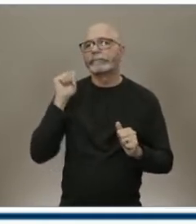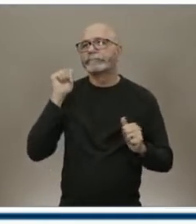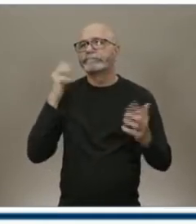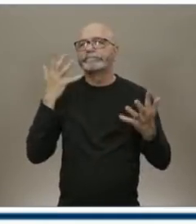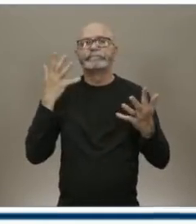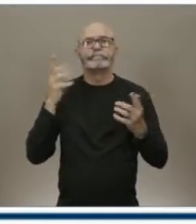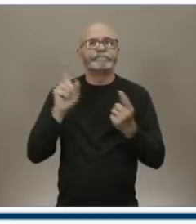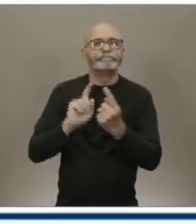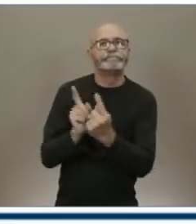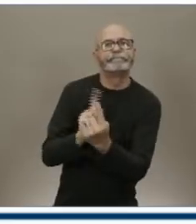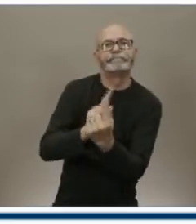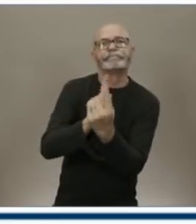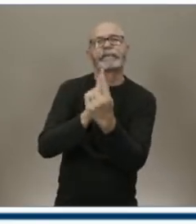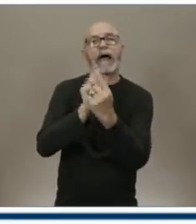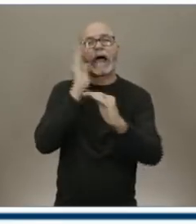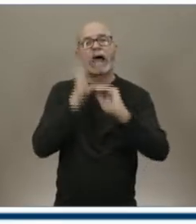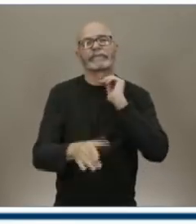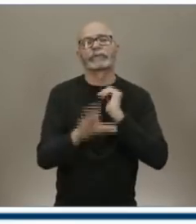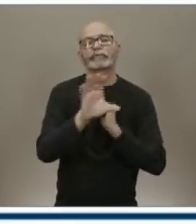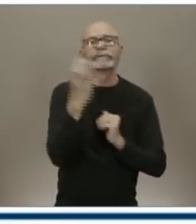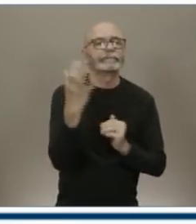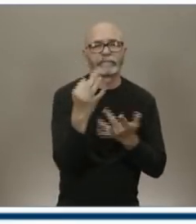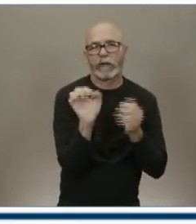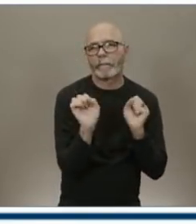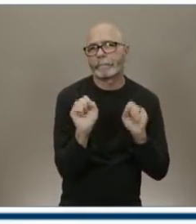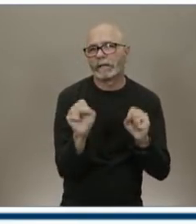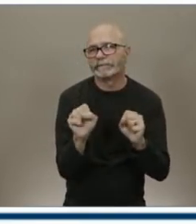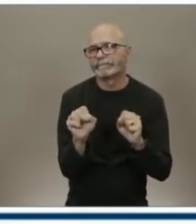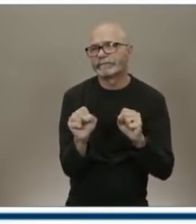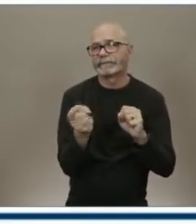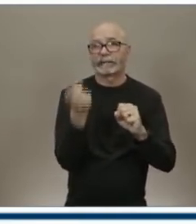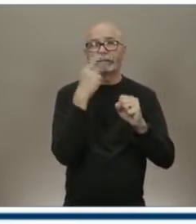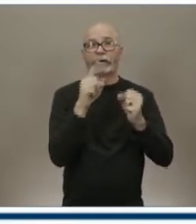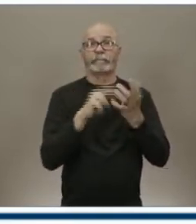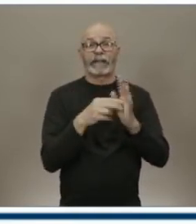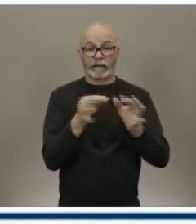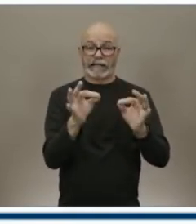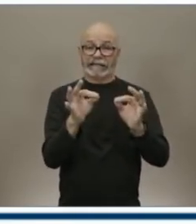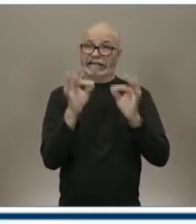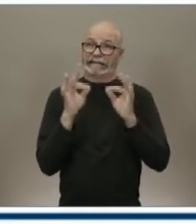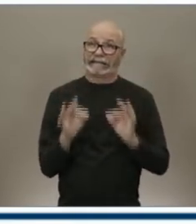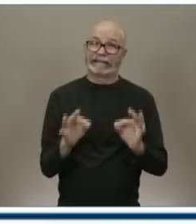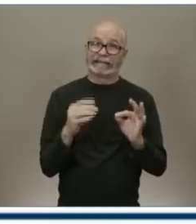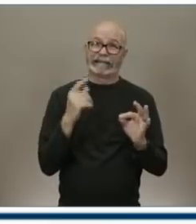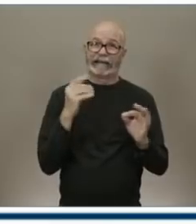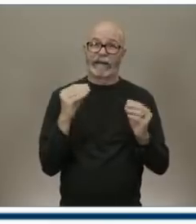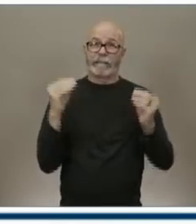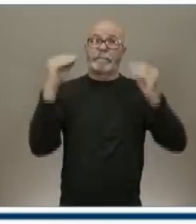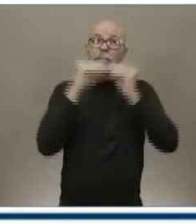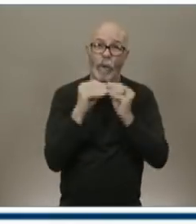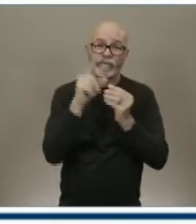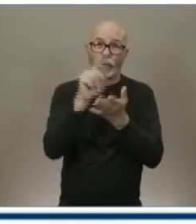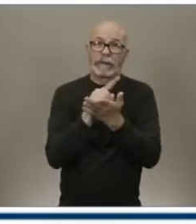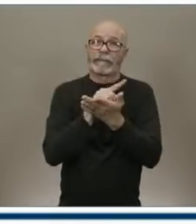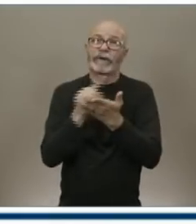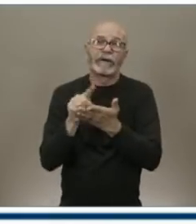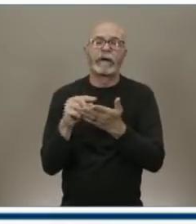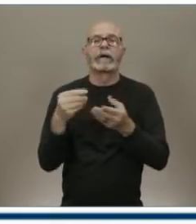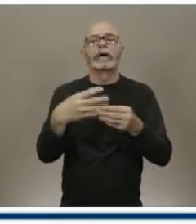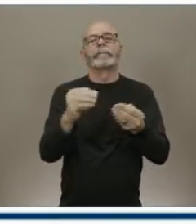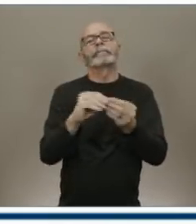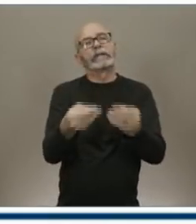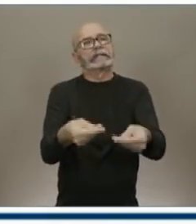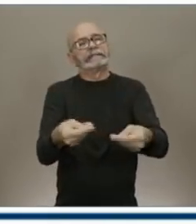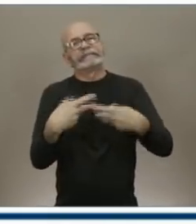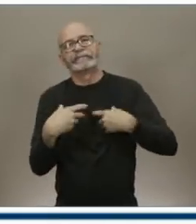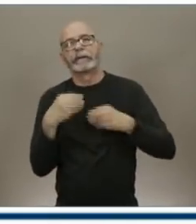afterwards? It's possible, but delaying for another week gives us a good level of reassurance. And we also know